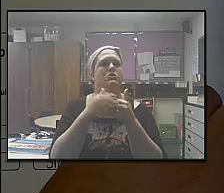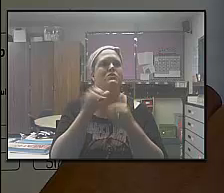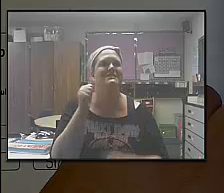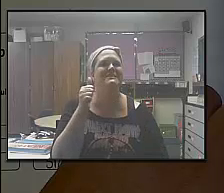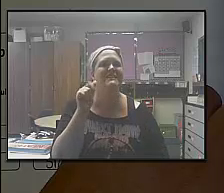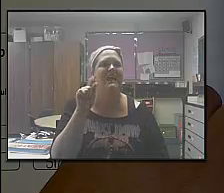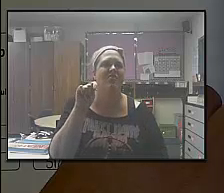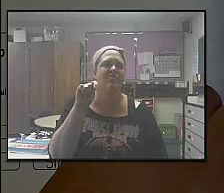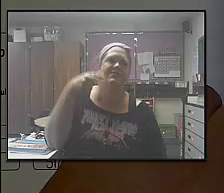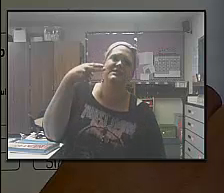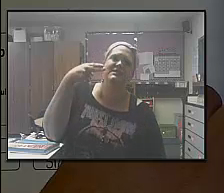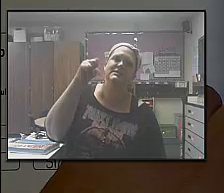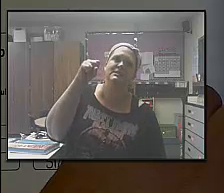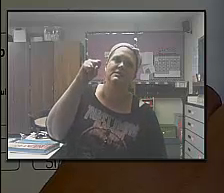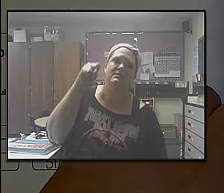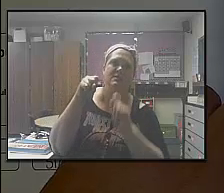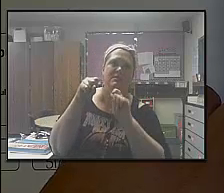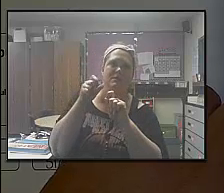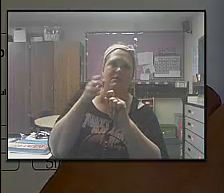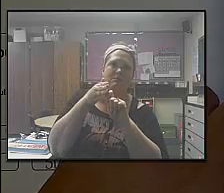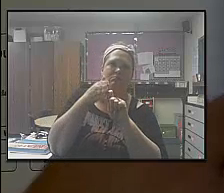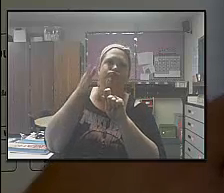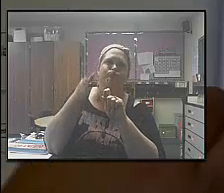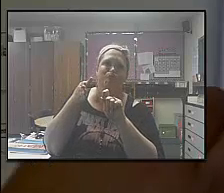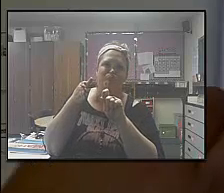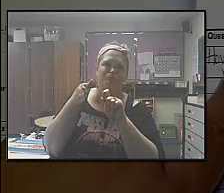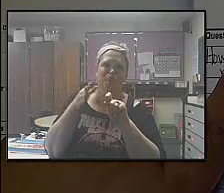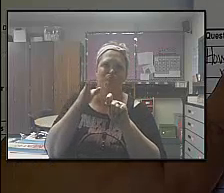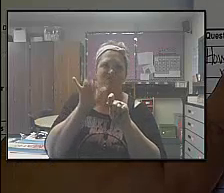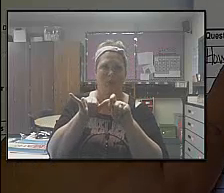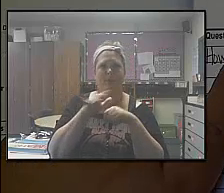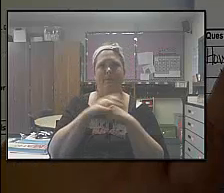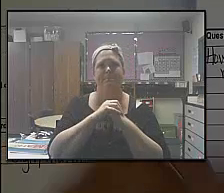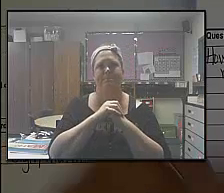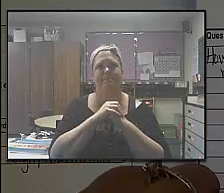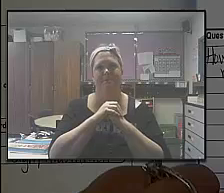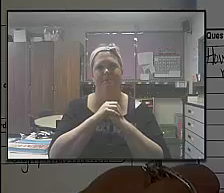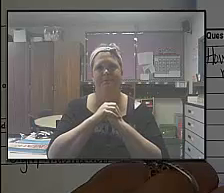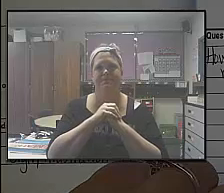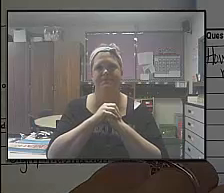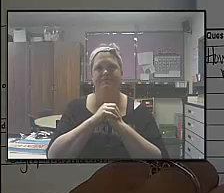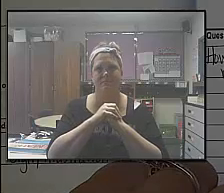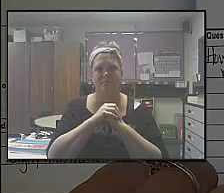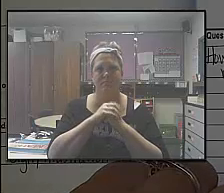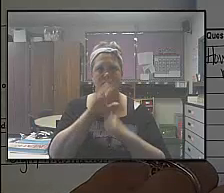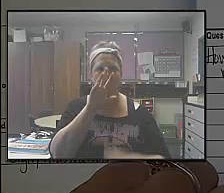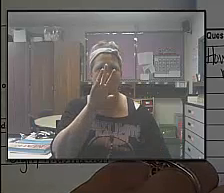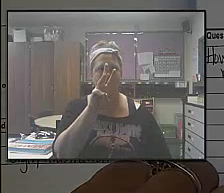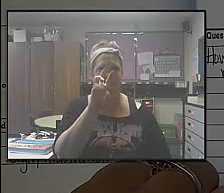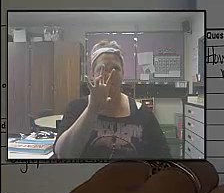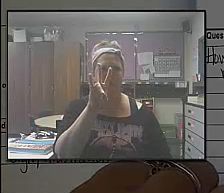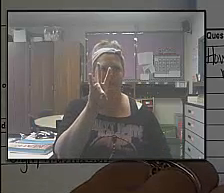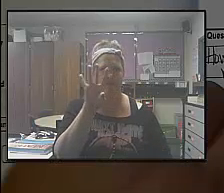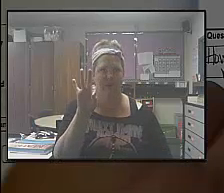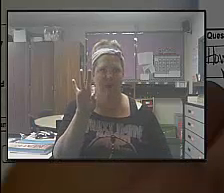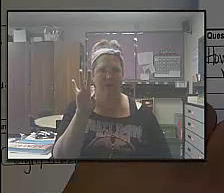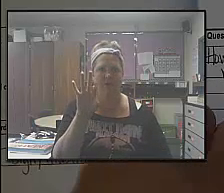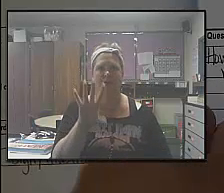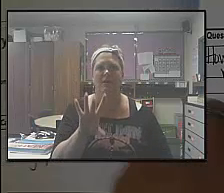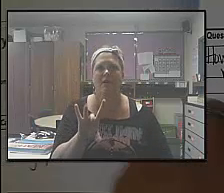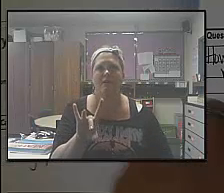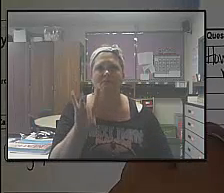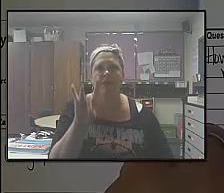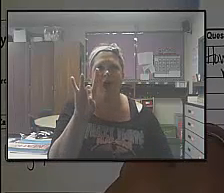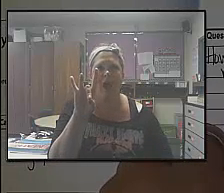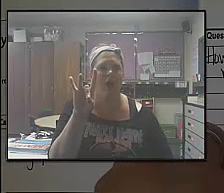That means ones, add with ones. So we have 679. So find your number.